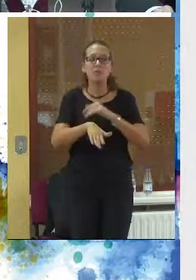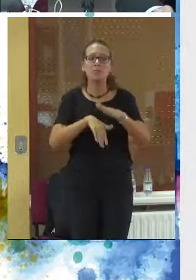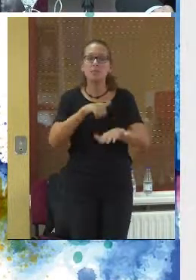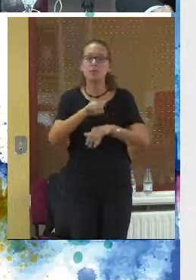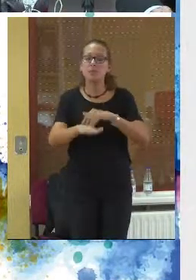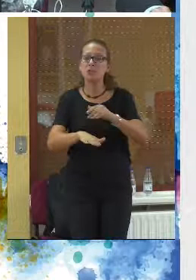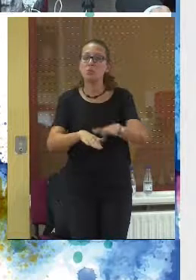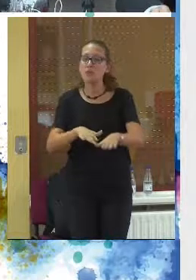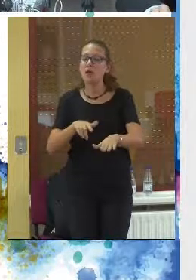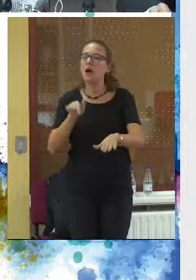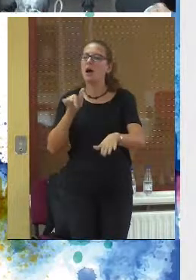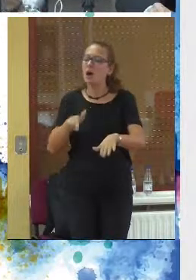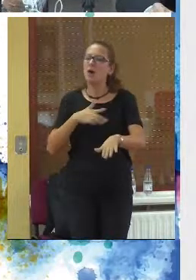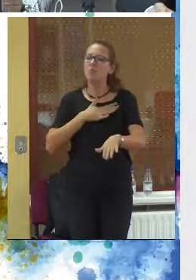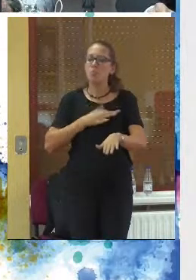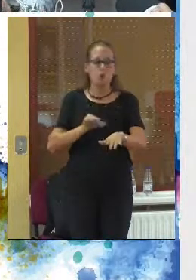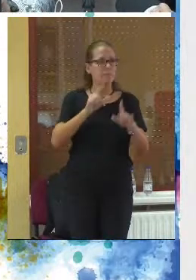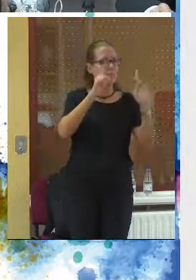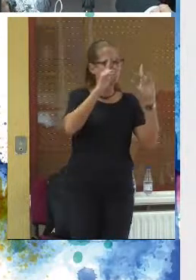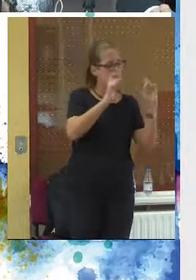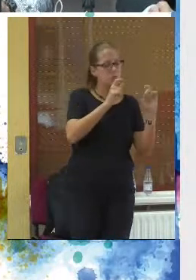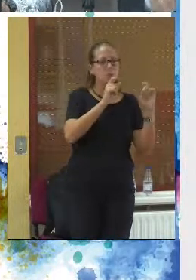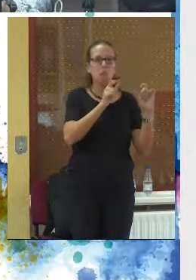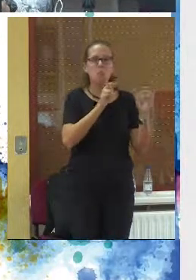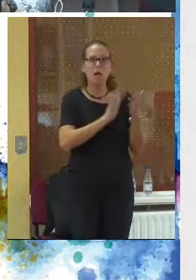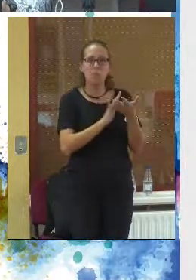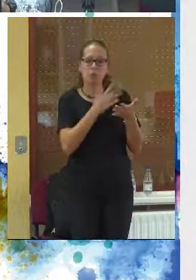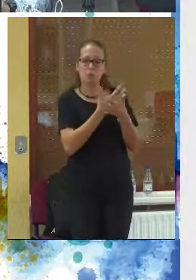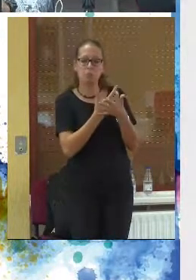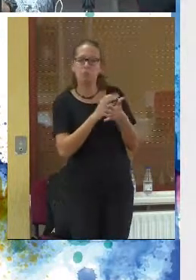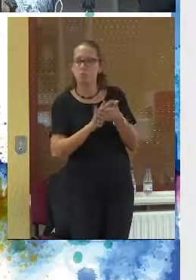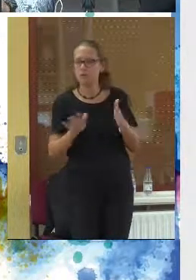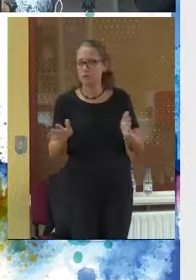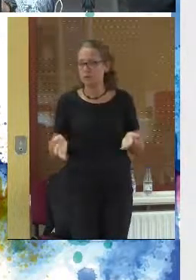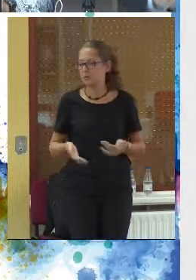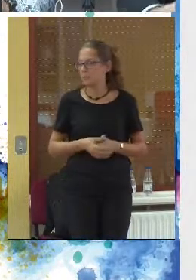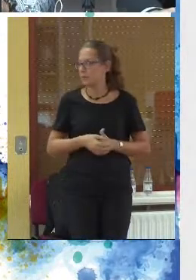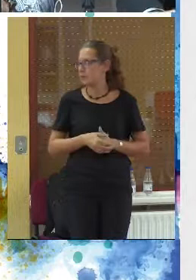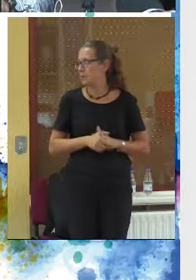to go step by step, they can take their pictures, they can upload it to the iPad, etc.